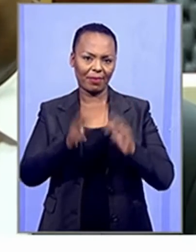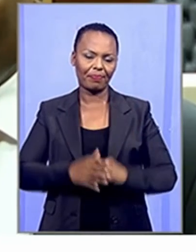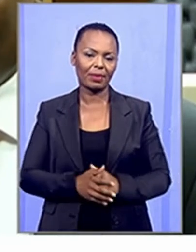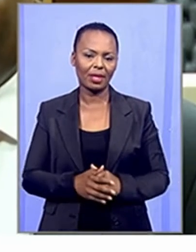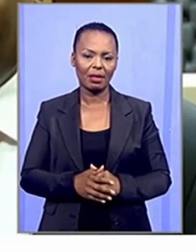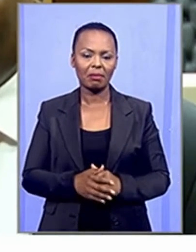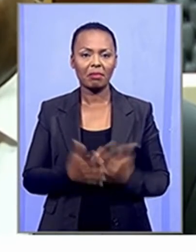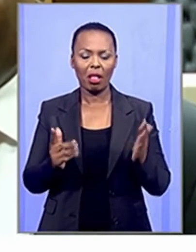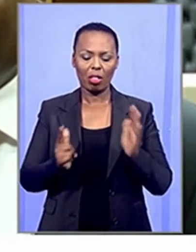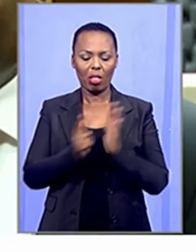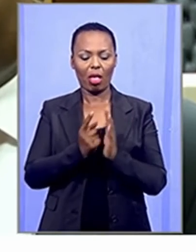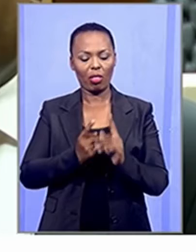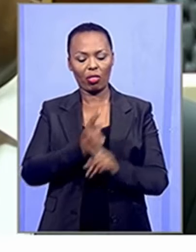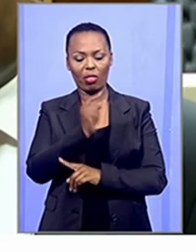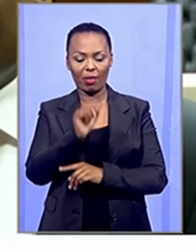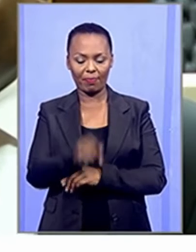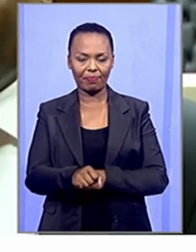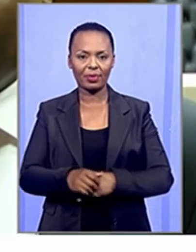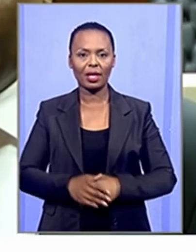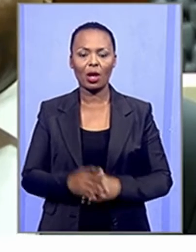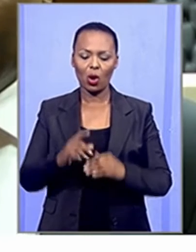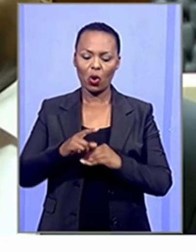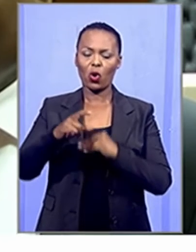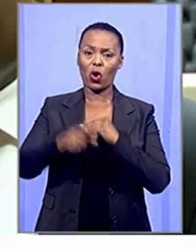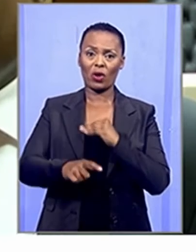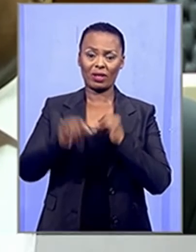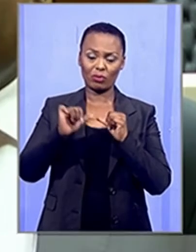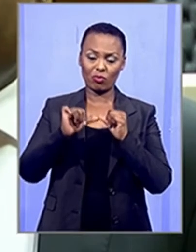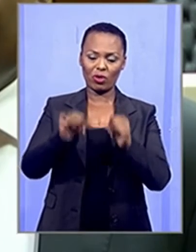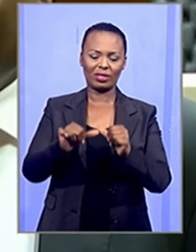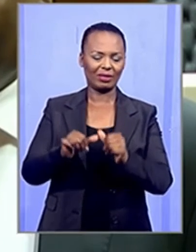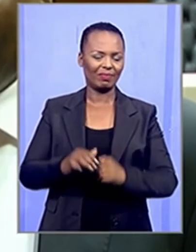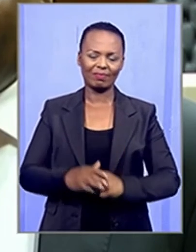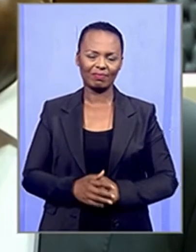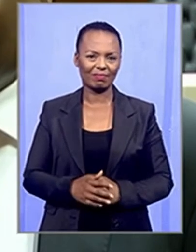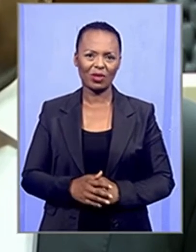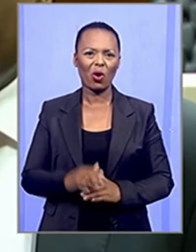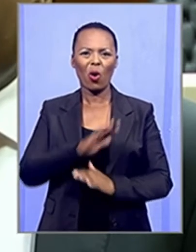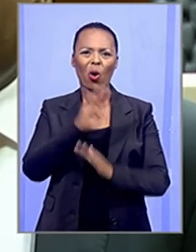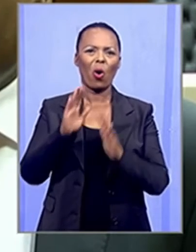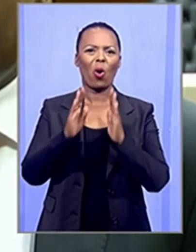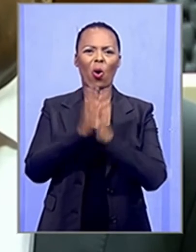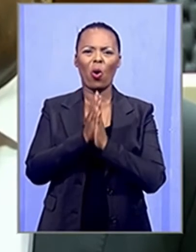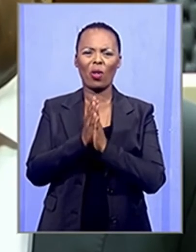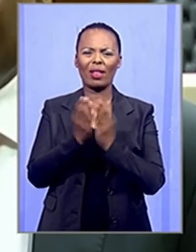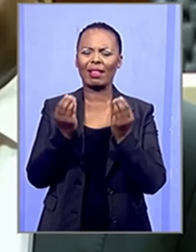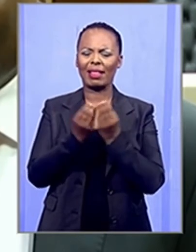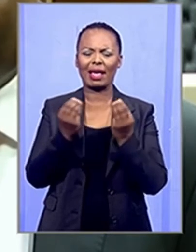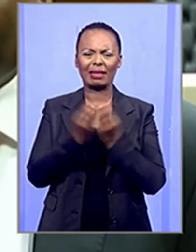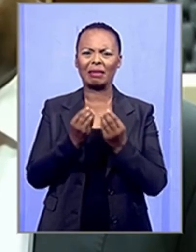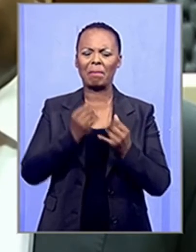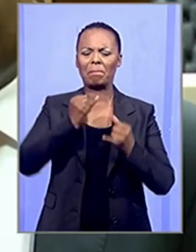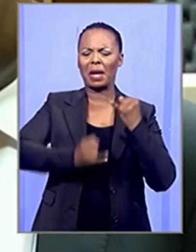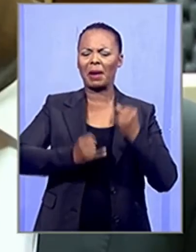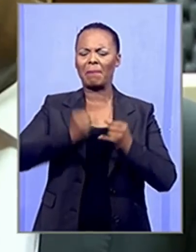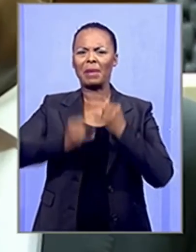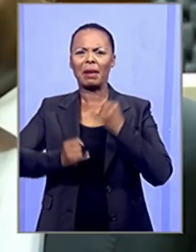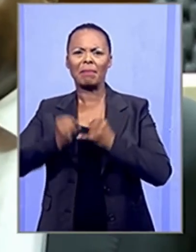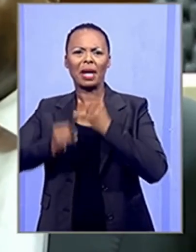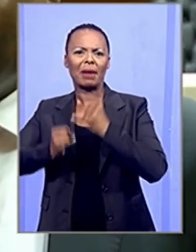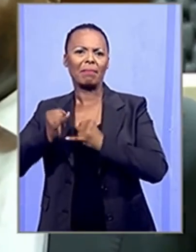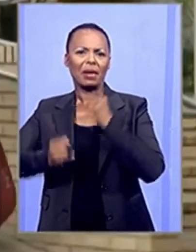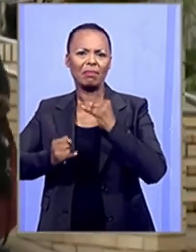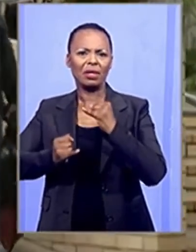unlawful for this conference to proceed with all the irregularities that we've been able to raise in our